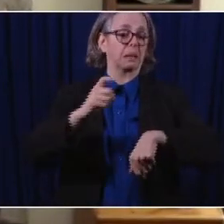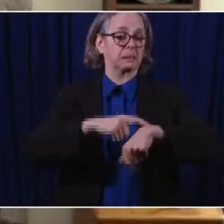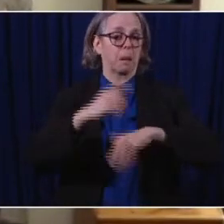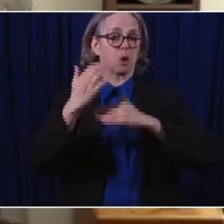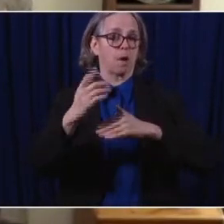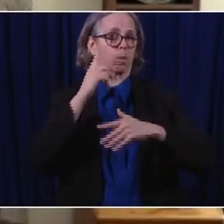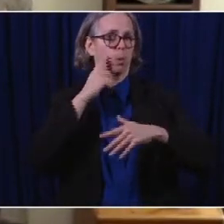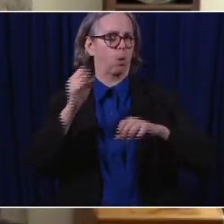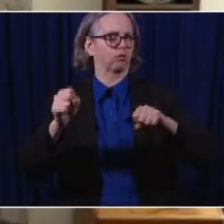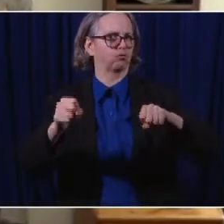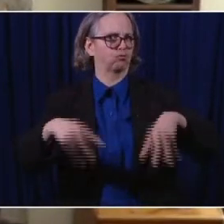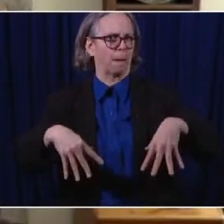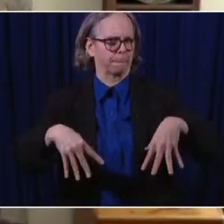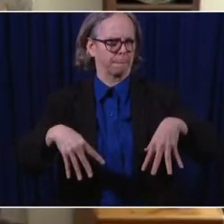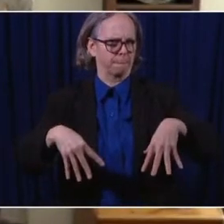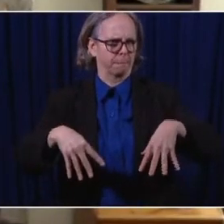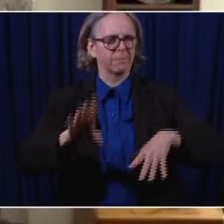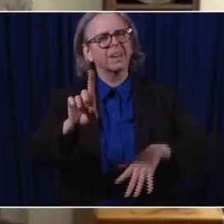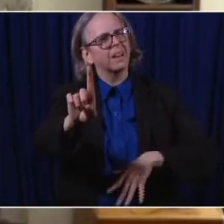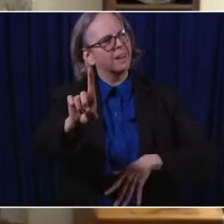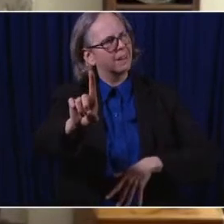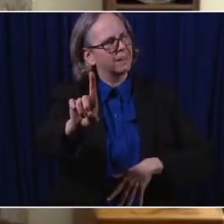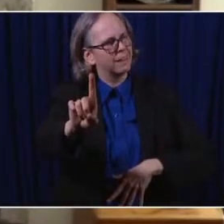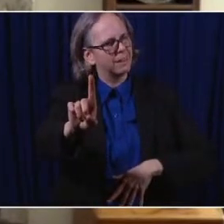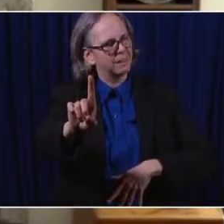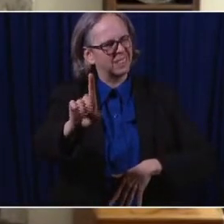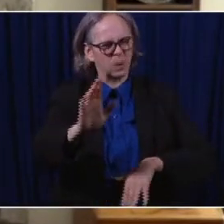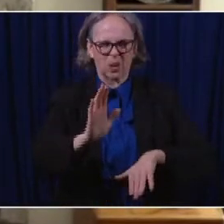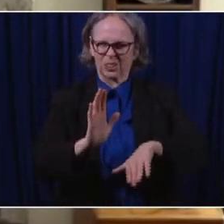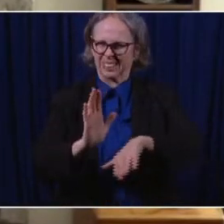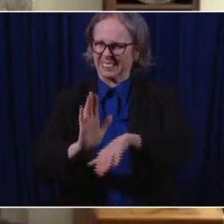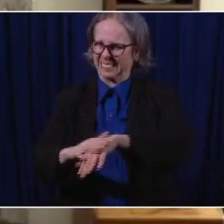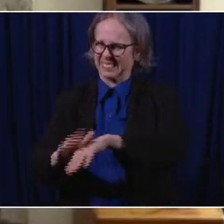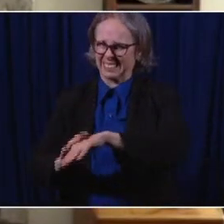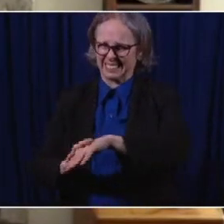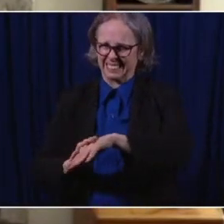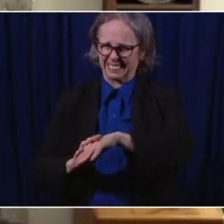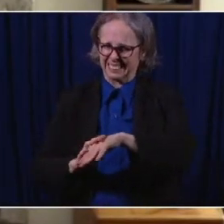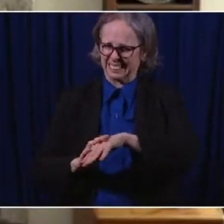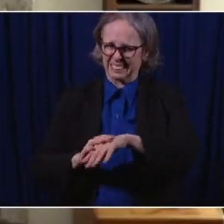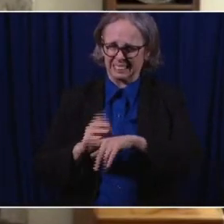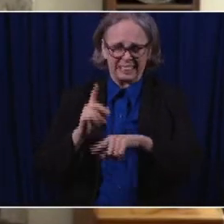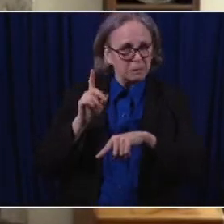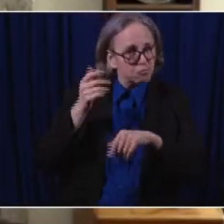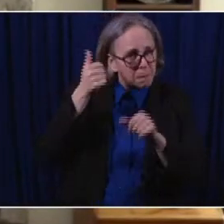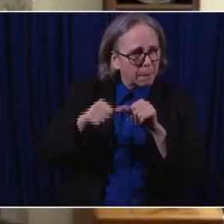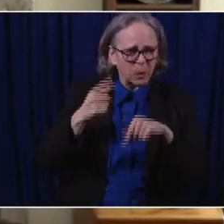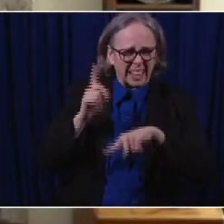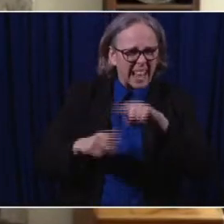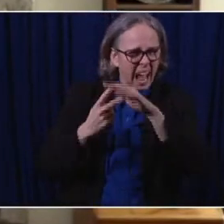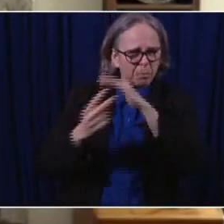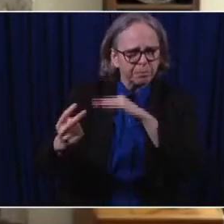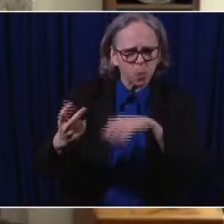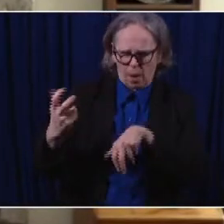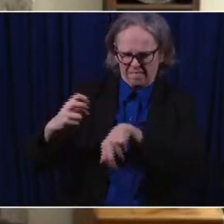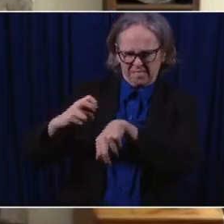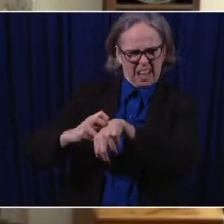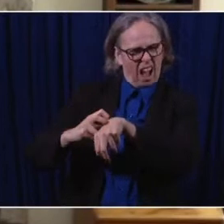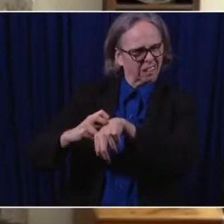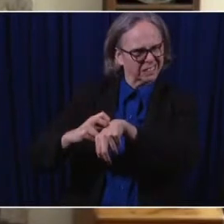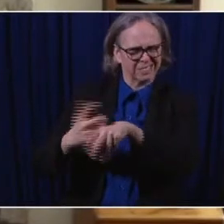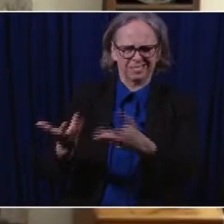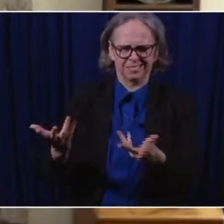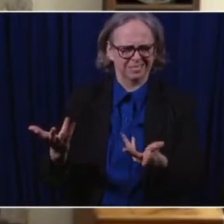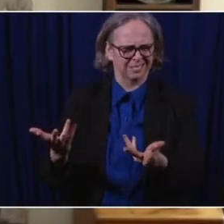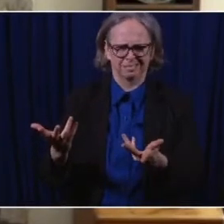coming. What goes down can come up. We hope it doesn't. But this virus has taught us that it